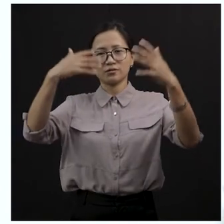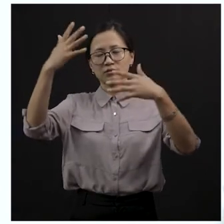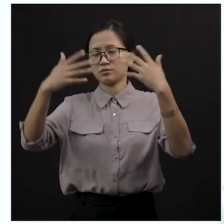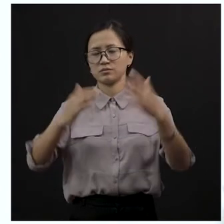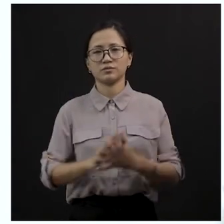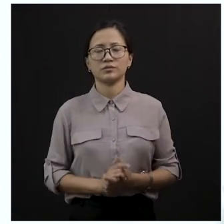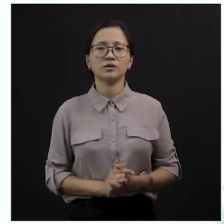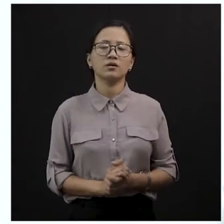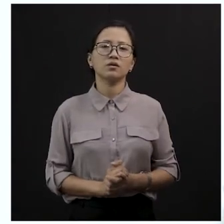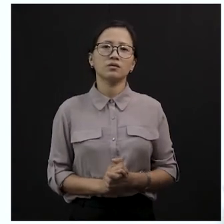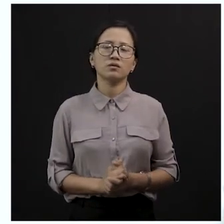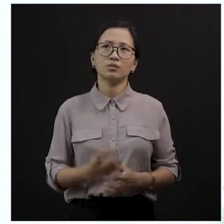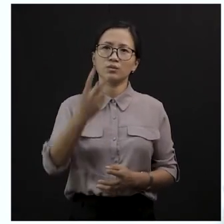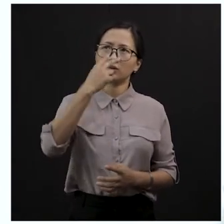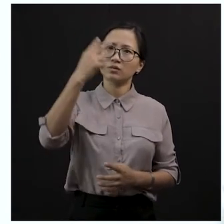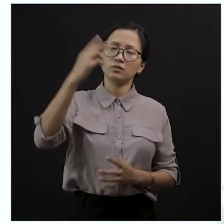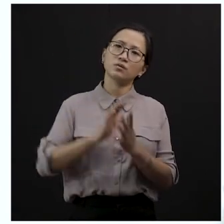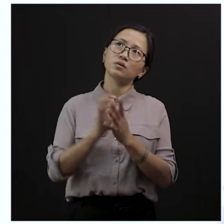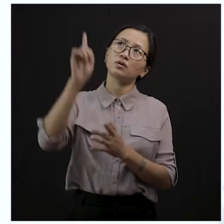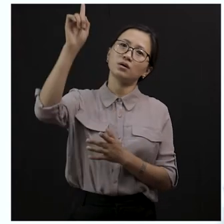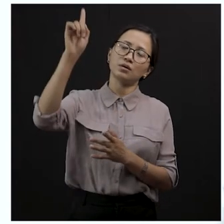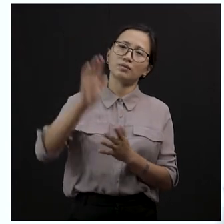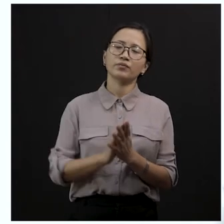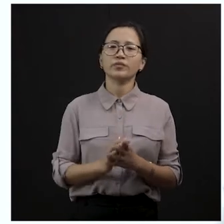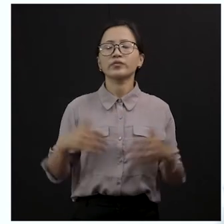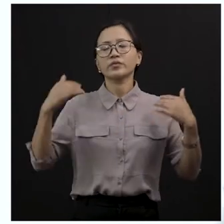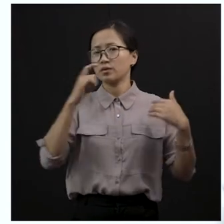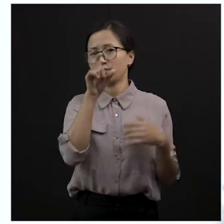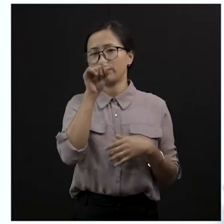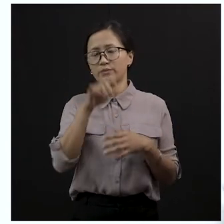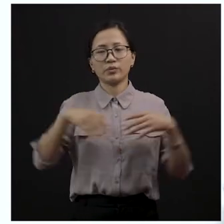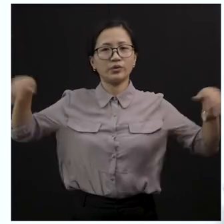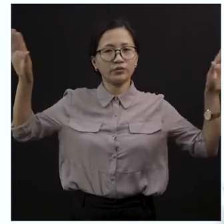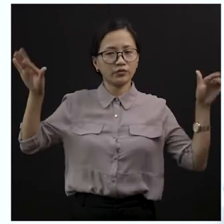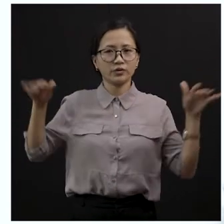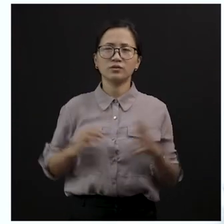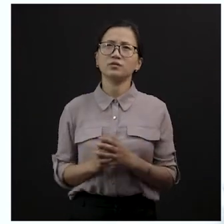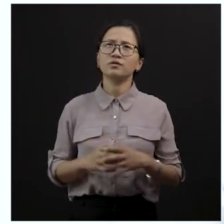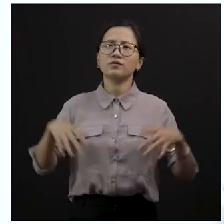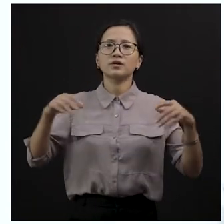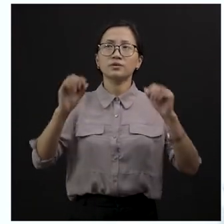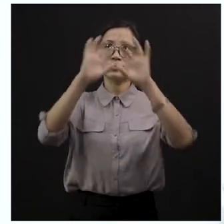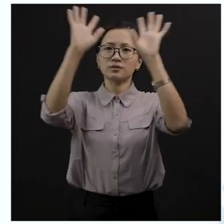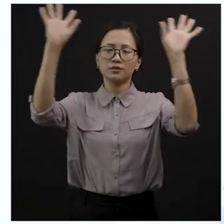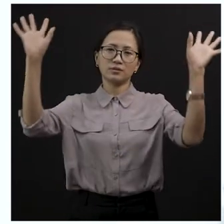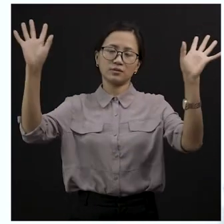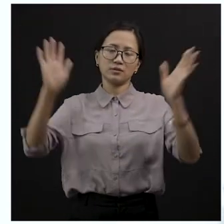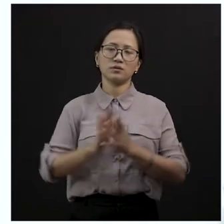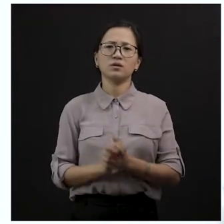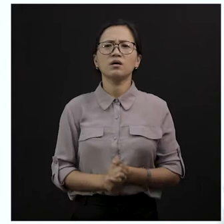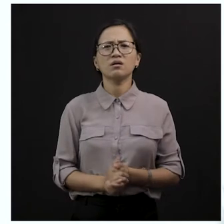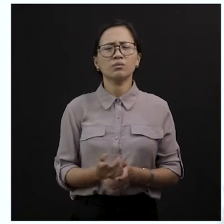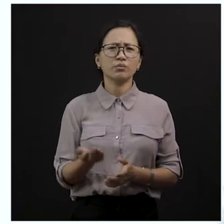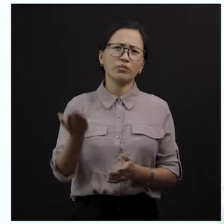fly below the ground. When we look up, we see the birds flying up there, right? In the sky. So when